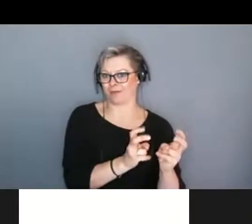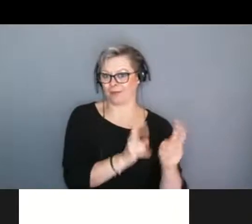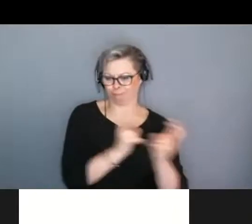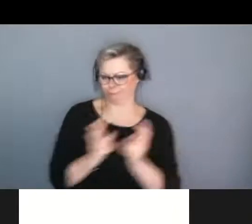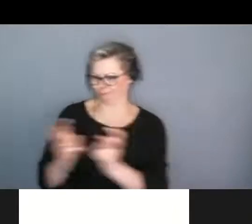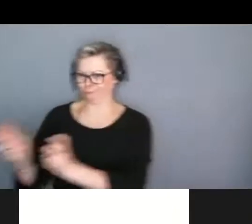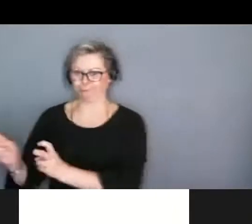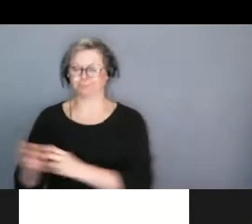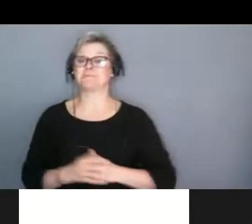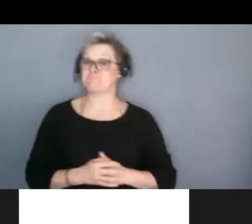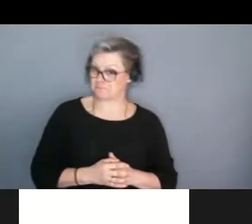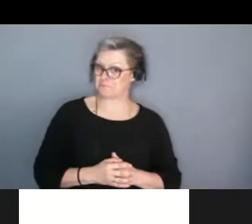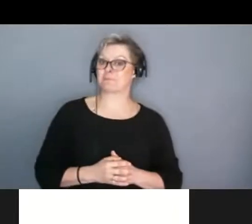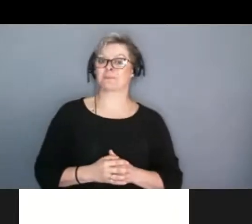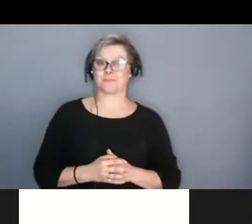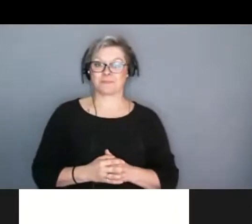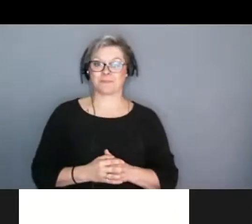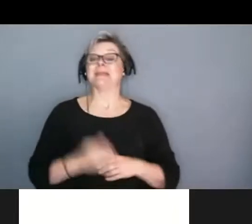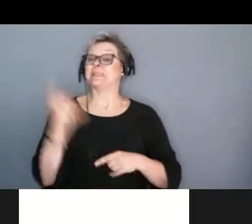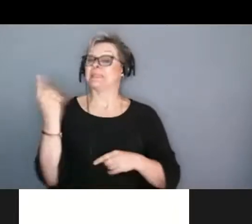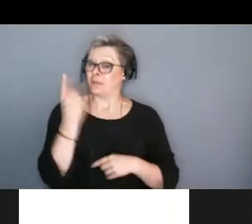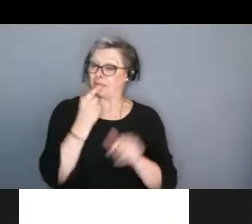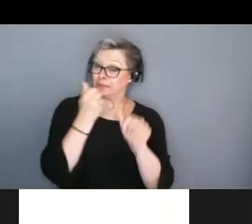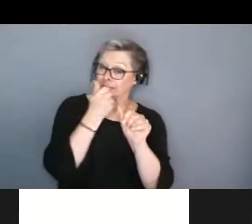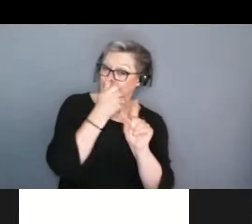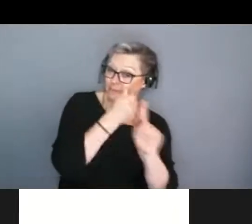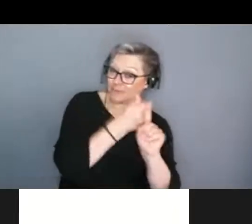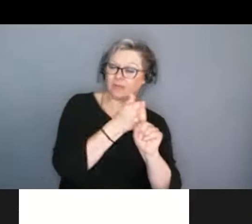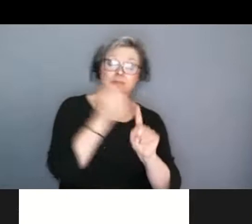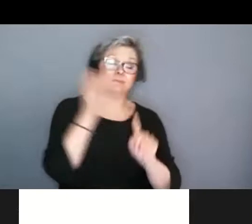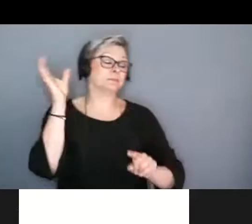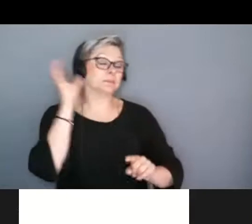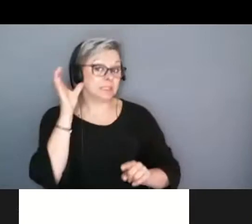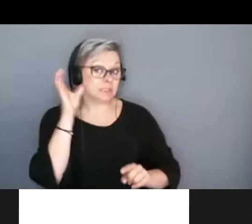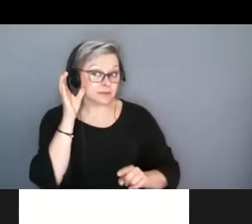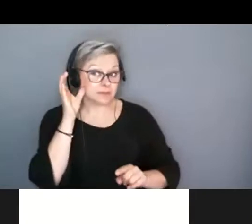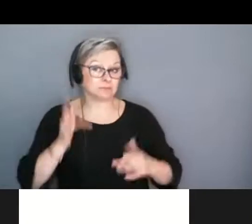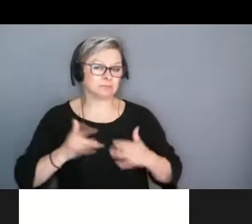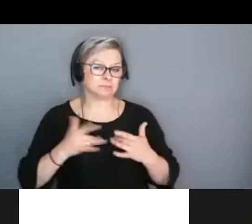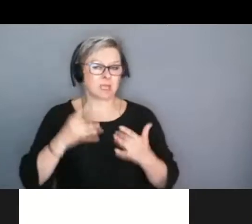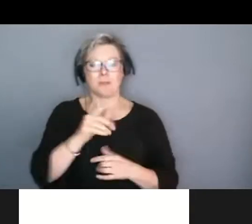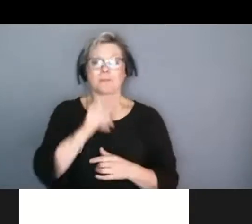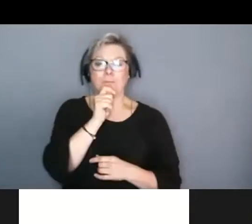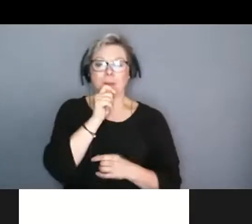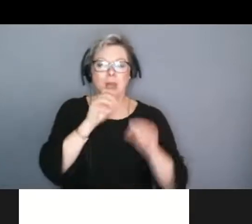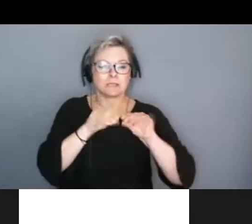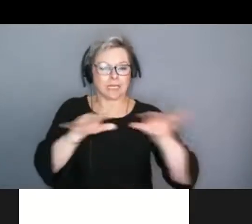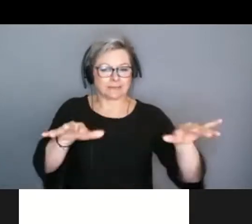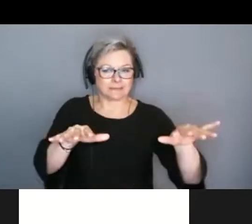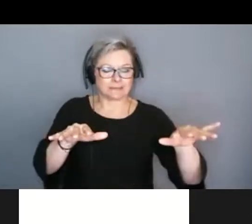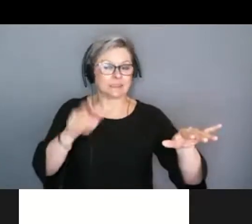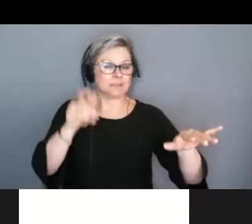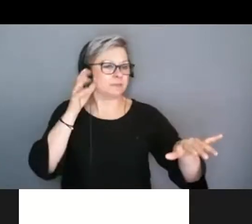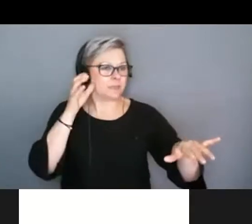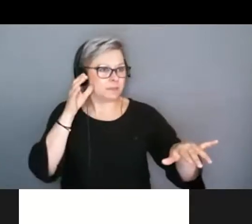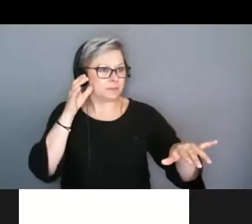When somebody is listening live, listening on the podcast alone, that's what you hear. You hear the